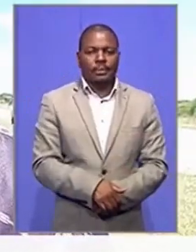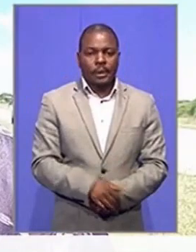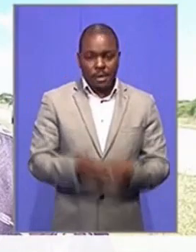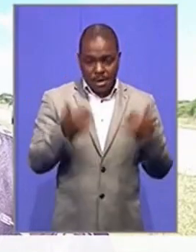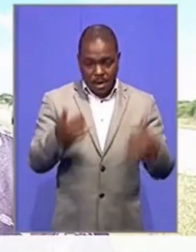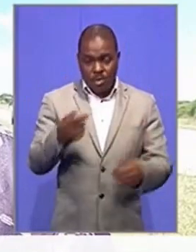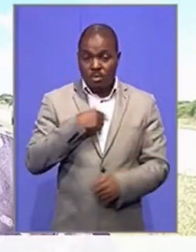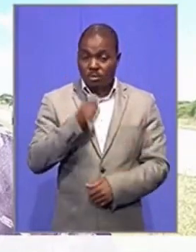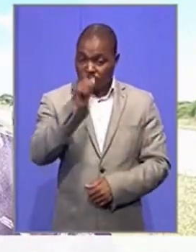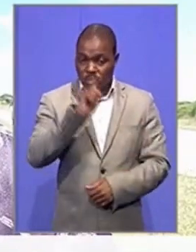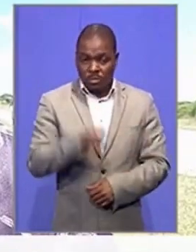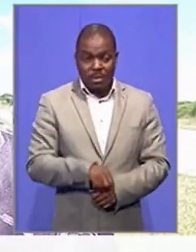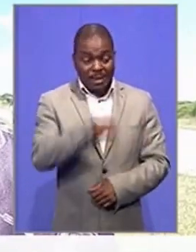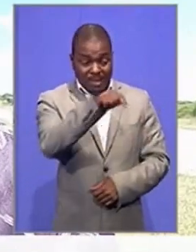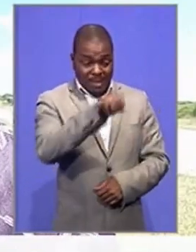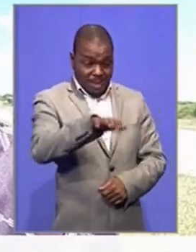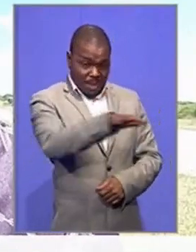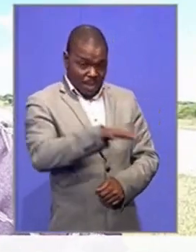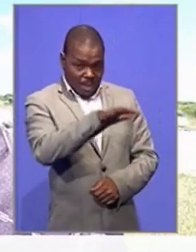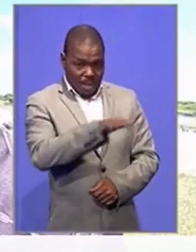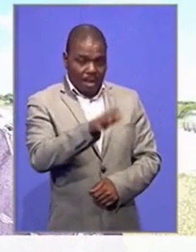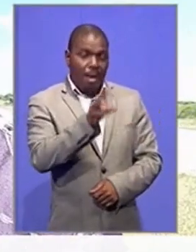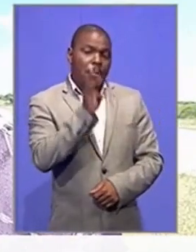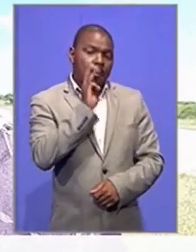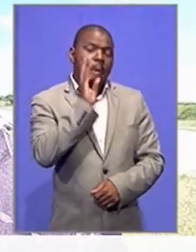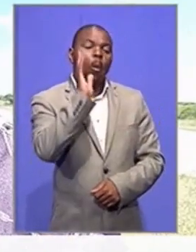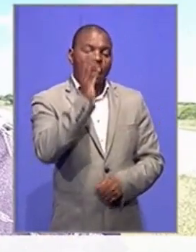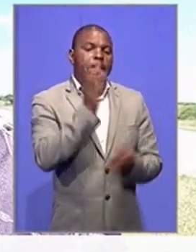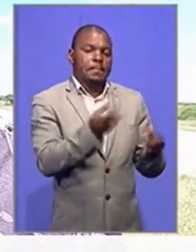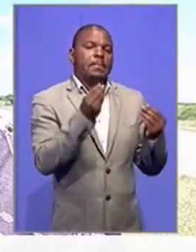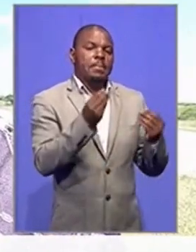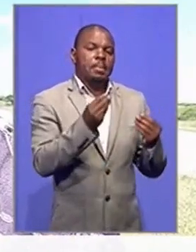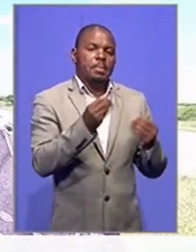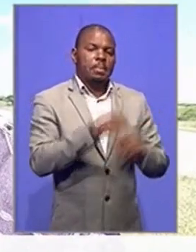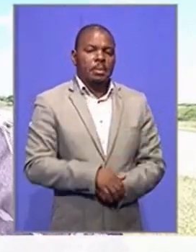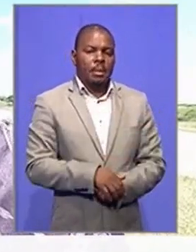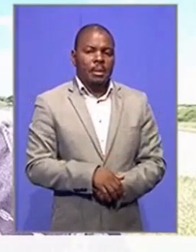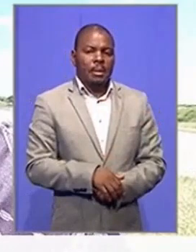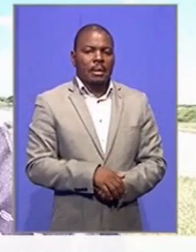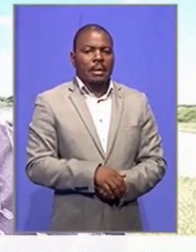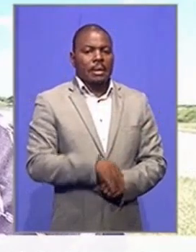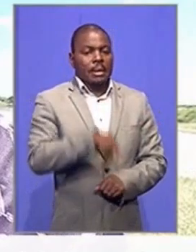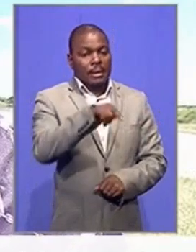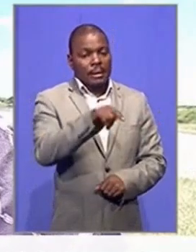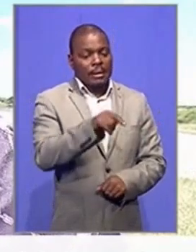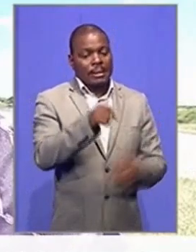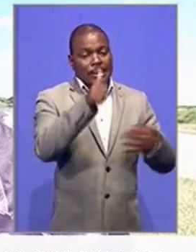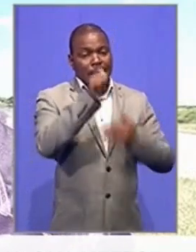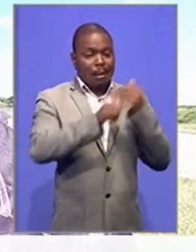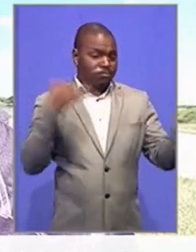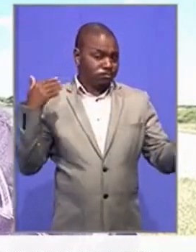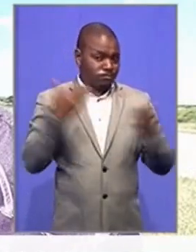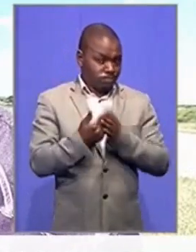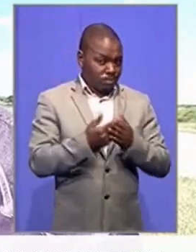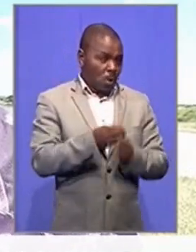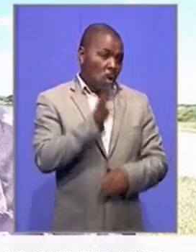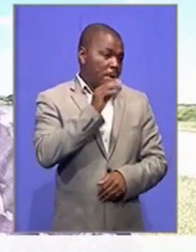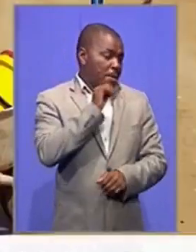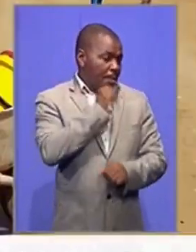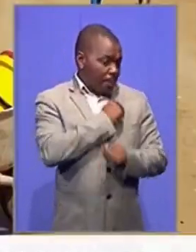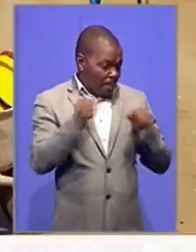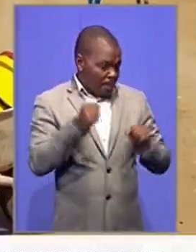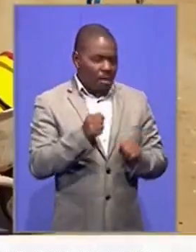nkare batho ba pleke yona ela ba tlo ba khumana meetse taba ya gore 6 months for the past 6 months a re so ba fe meetse a